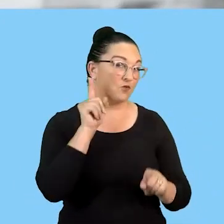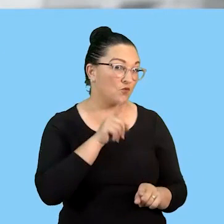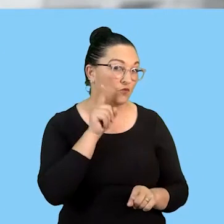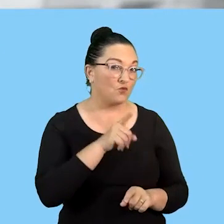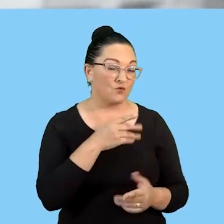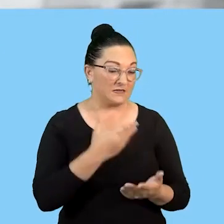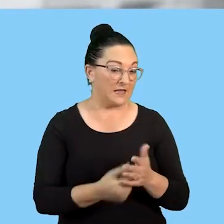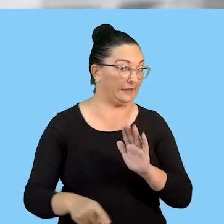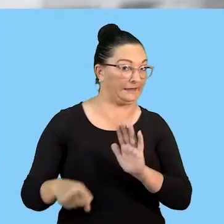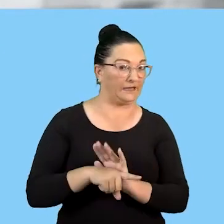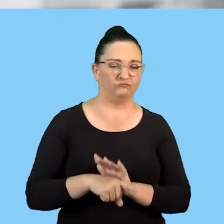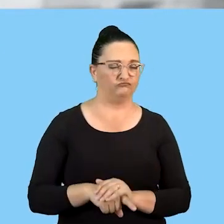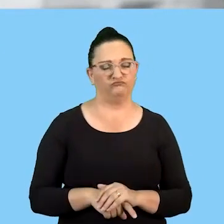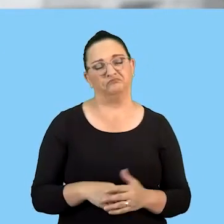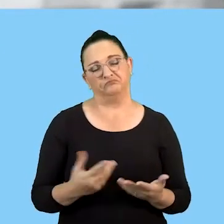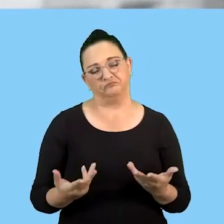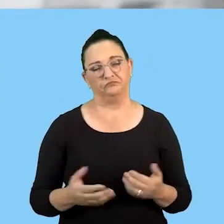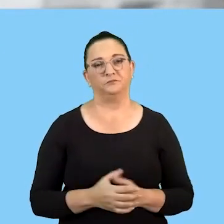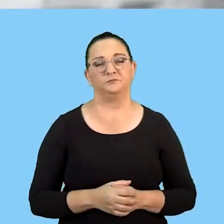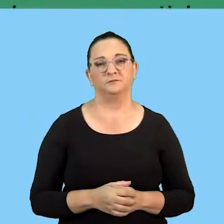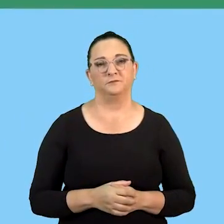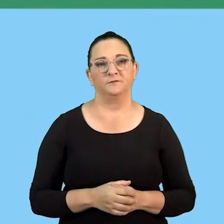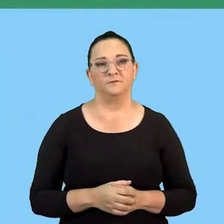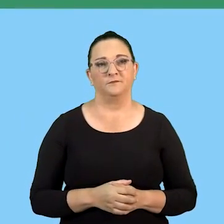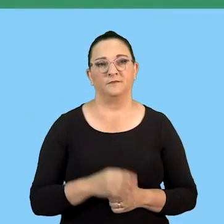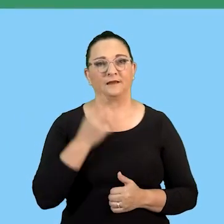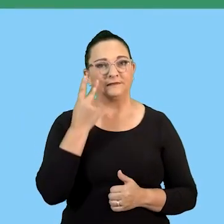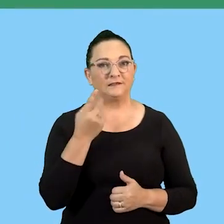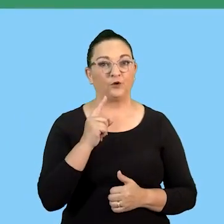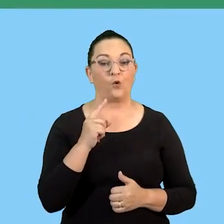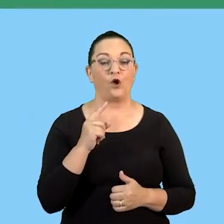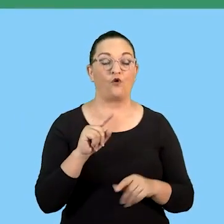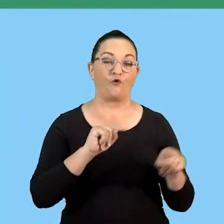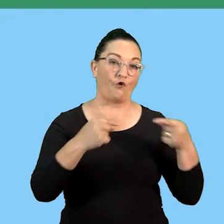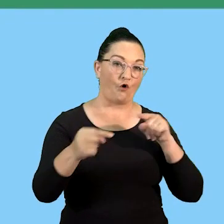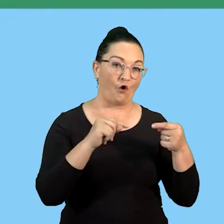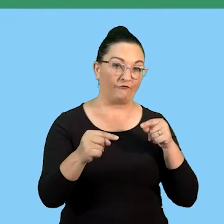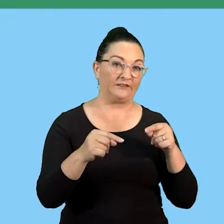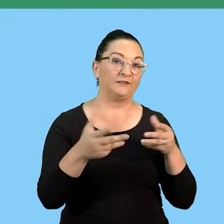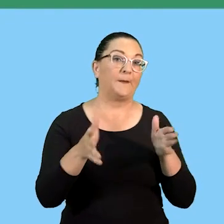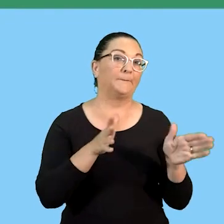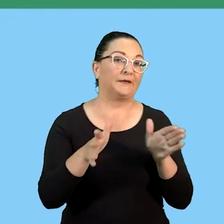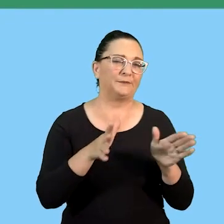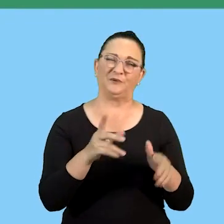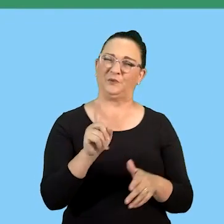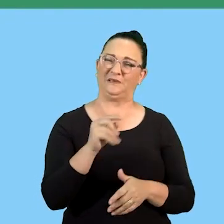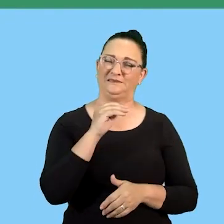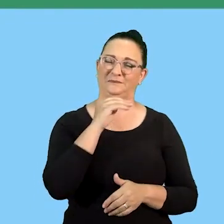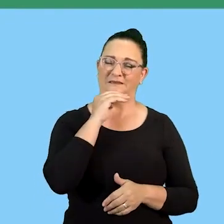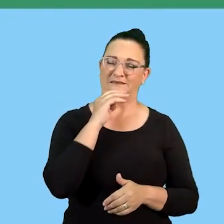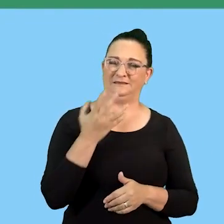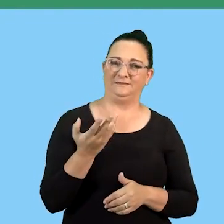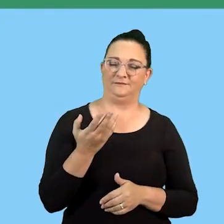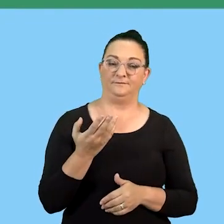always negative. So firstly, we'll speak about conflict management. What is conflict management?